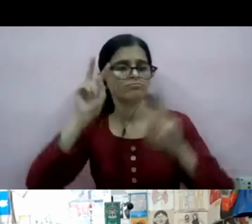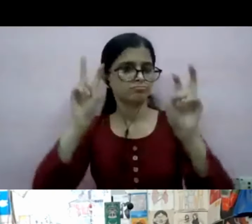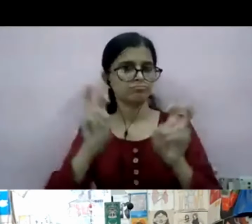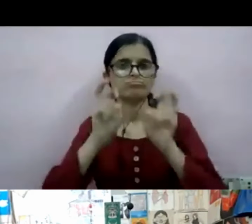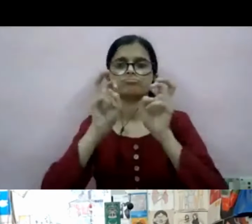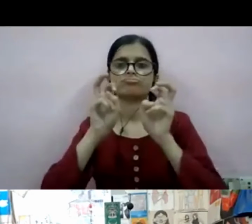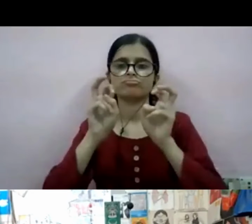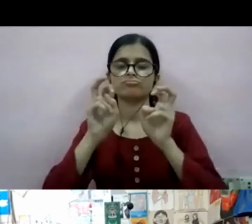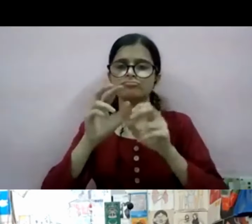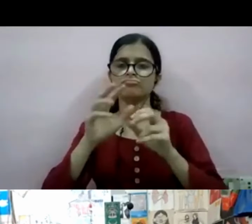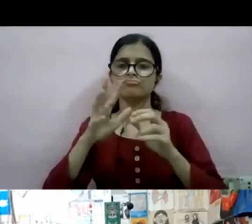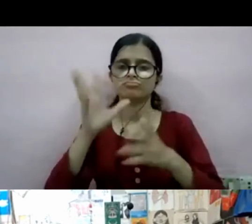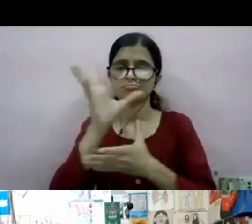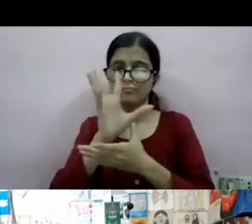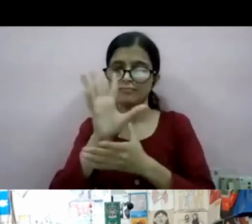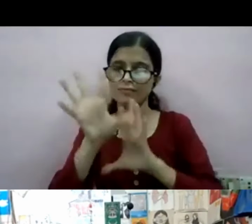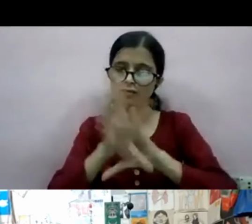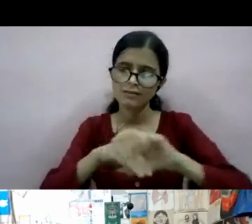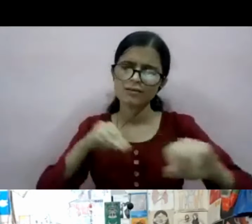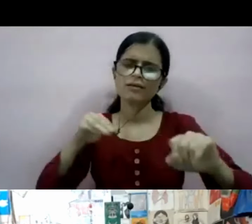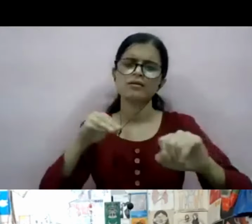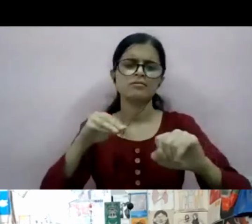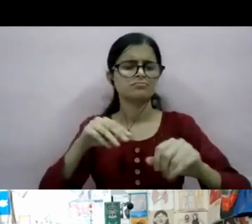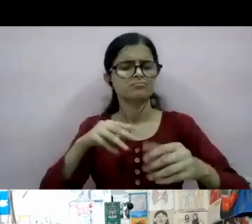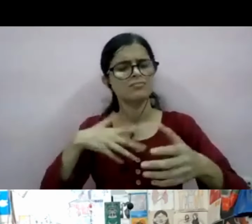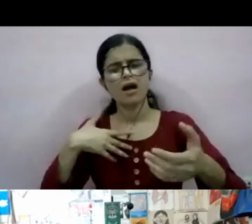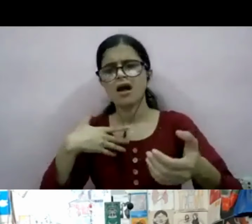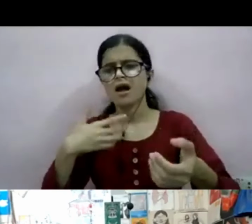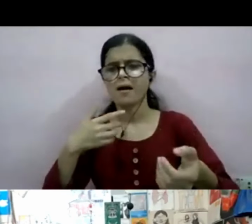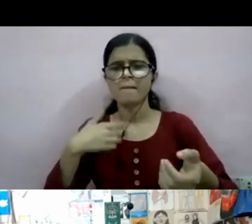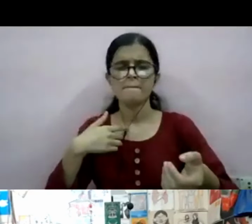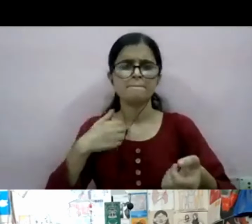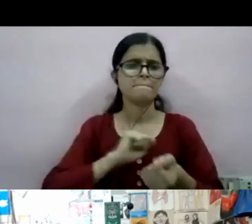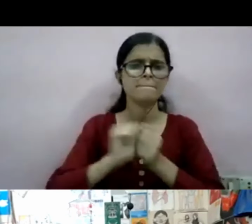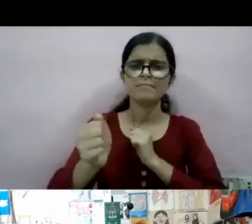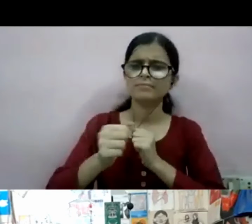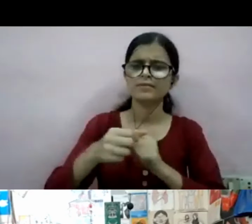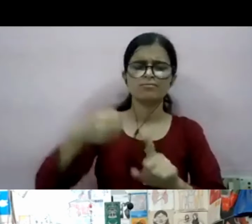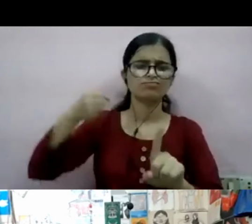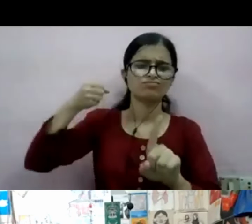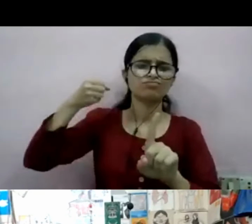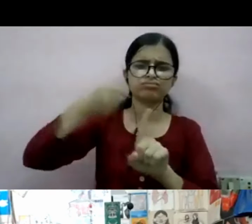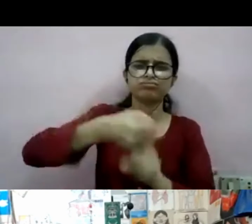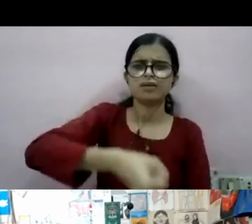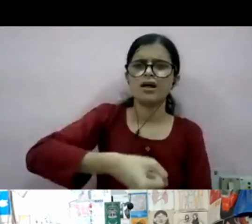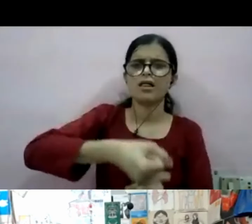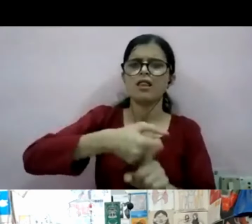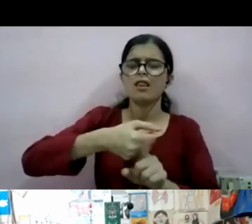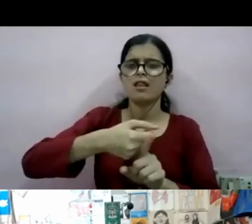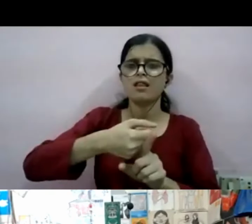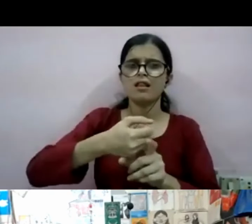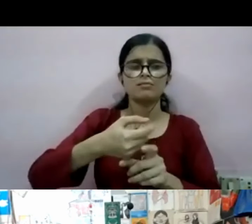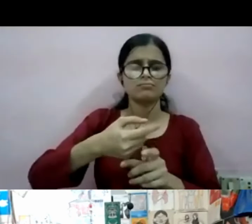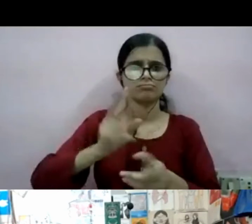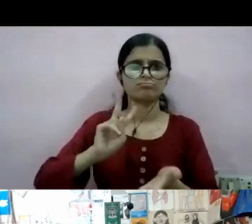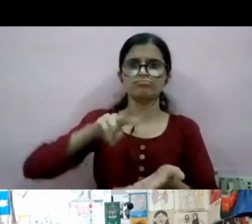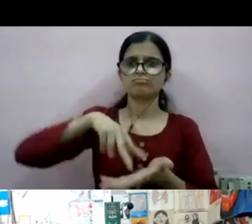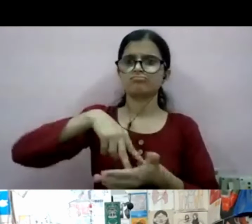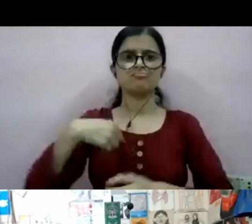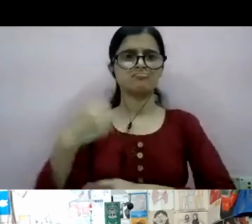corrupted, unquote, masculinity generated by enforced dependence. And she says these images have